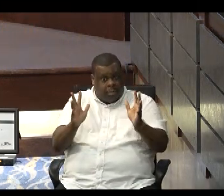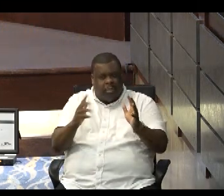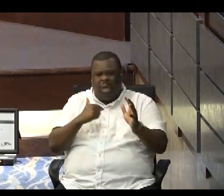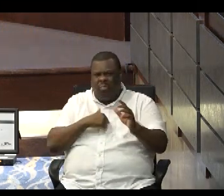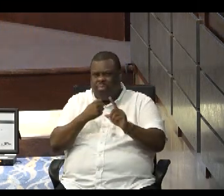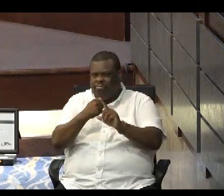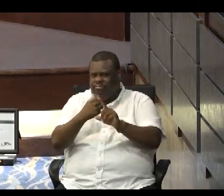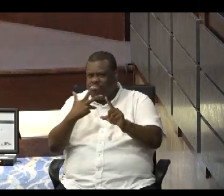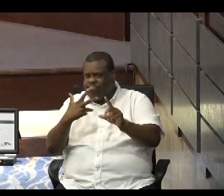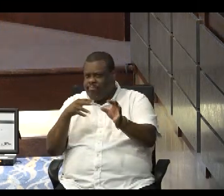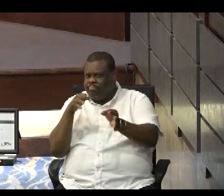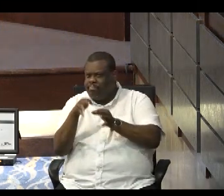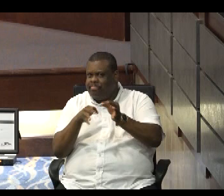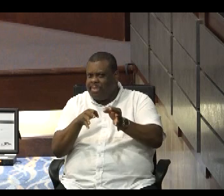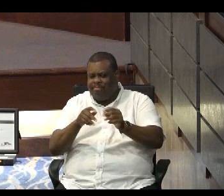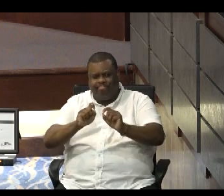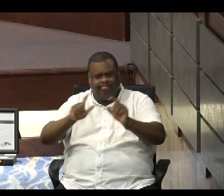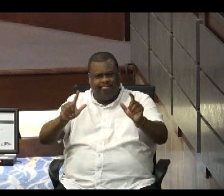more.